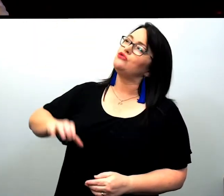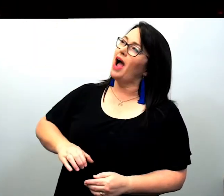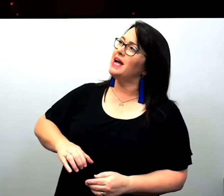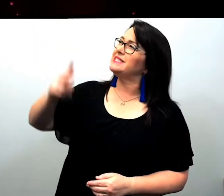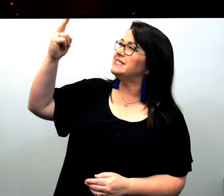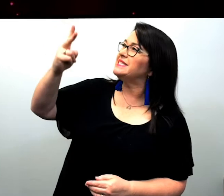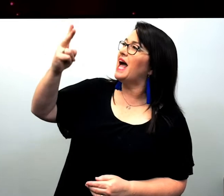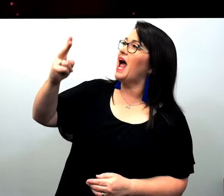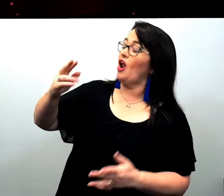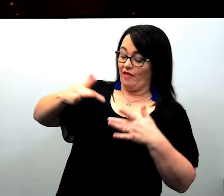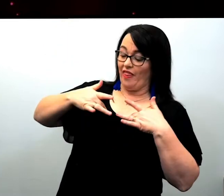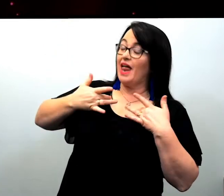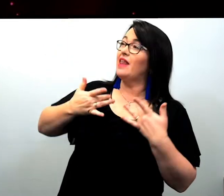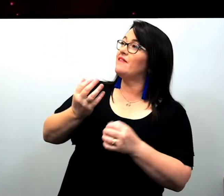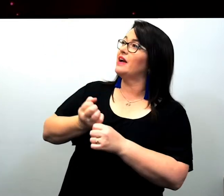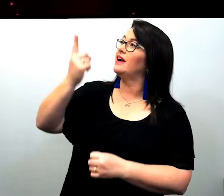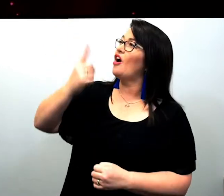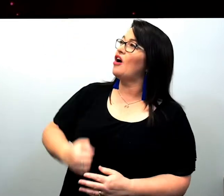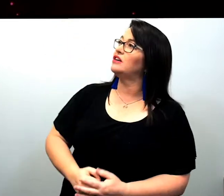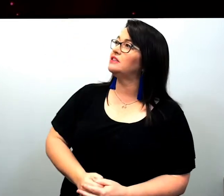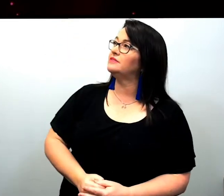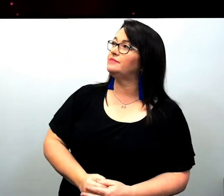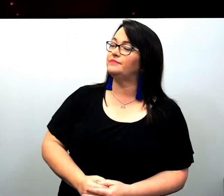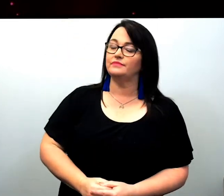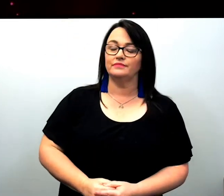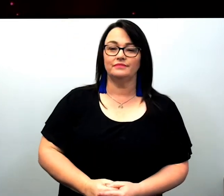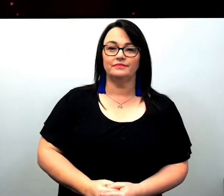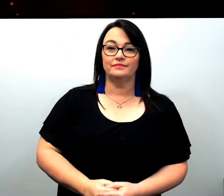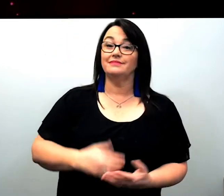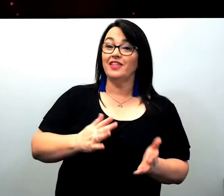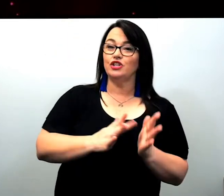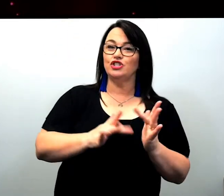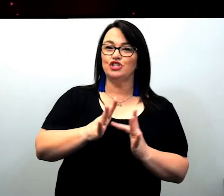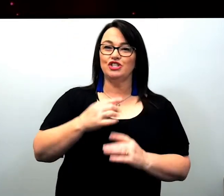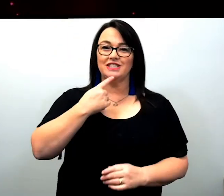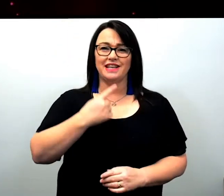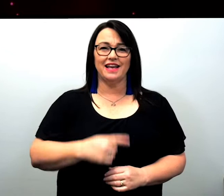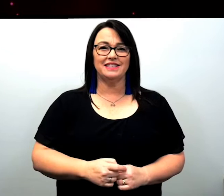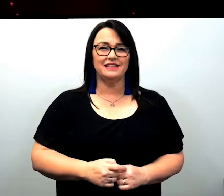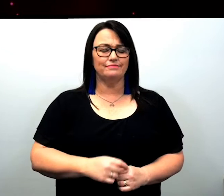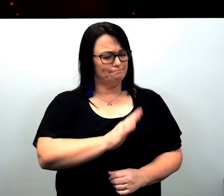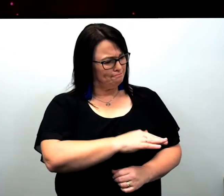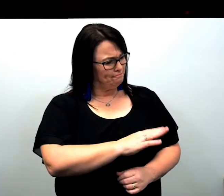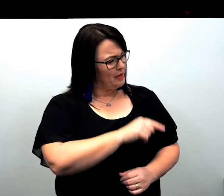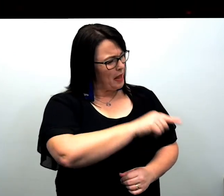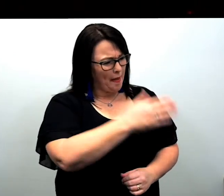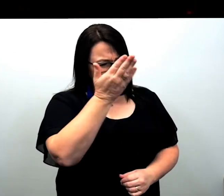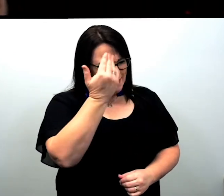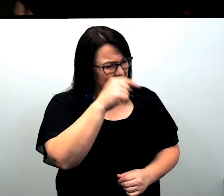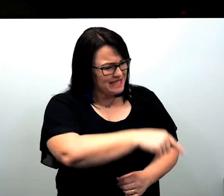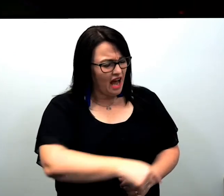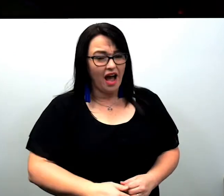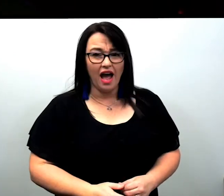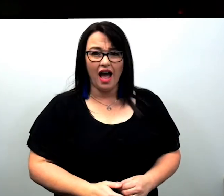living God. And then Jesus says, blessed are you, Peter. Peter